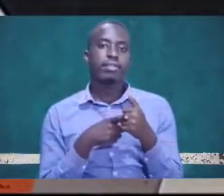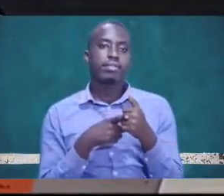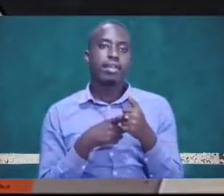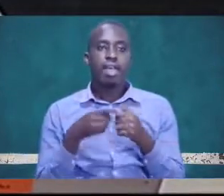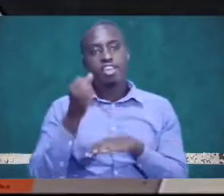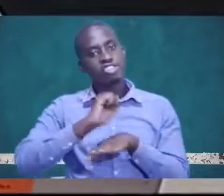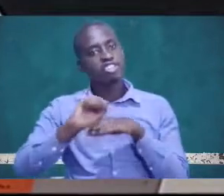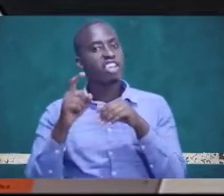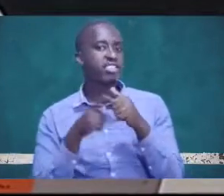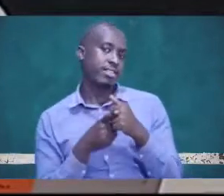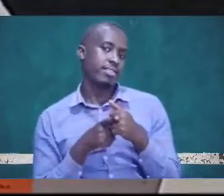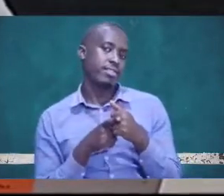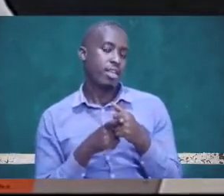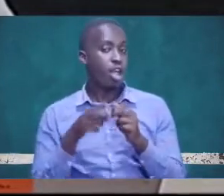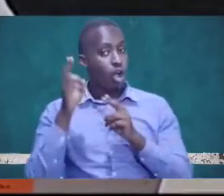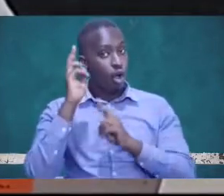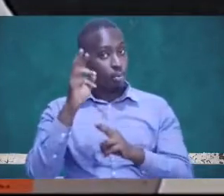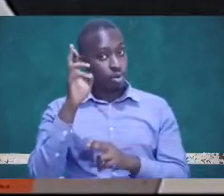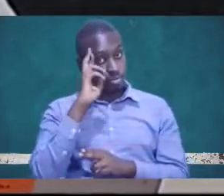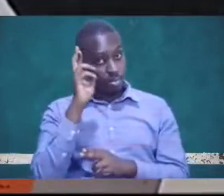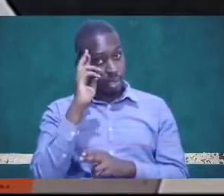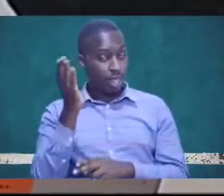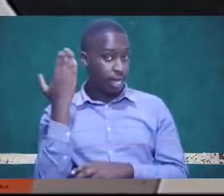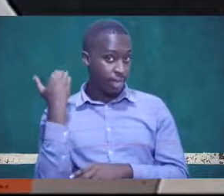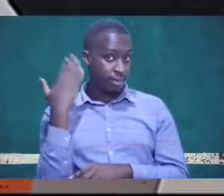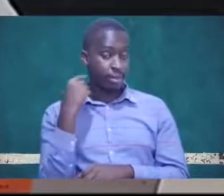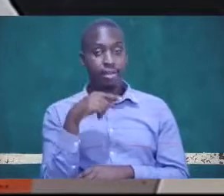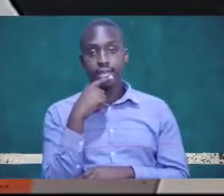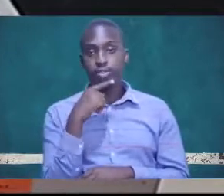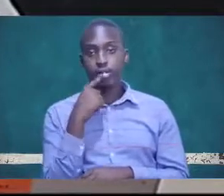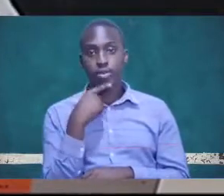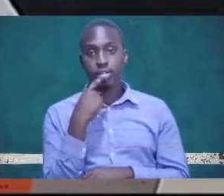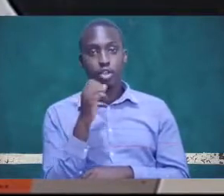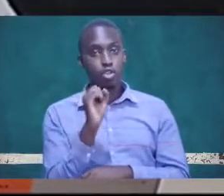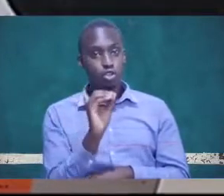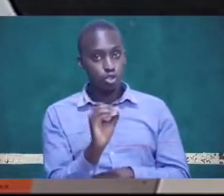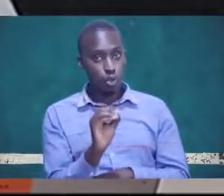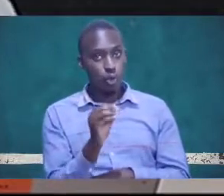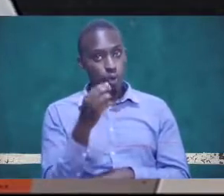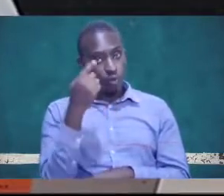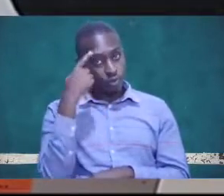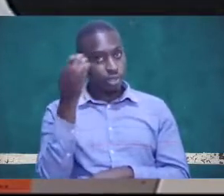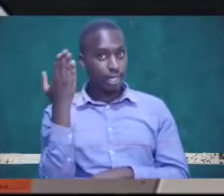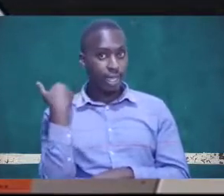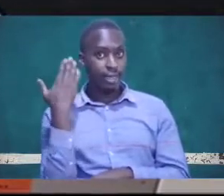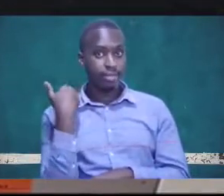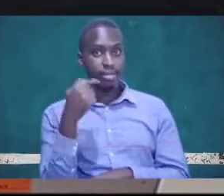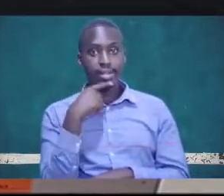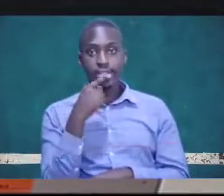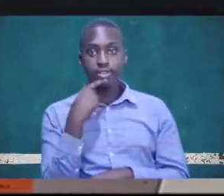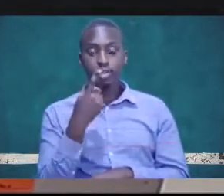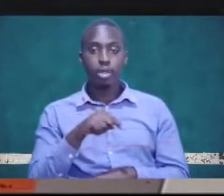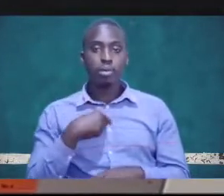Senior six. I hope you remember the last lesson. So for the last lesson, we